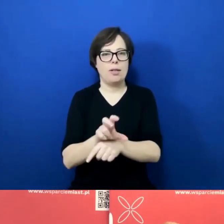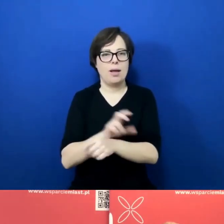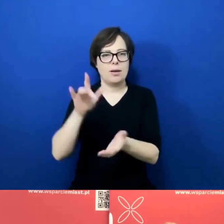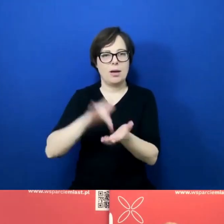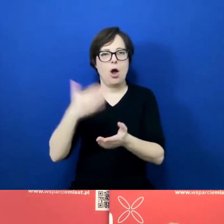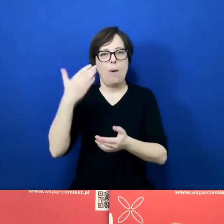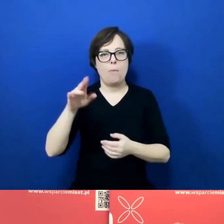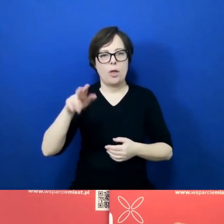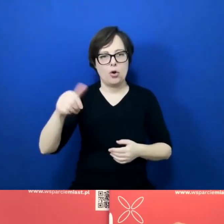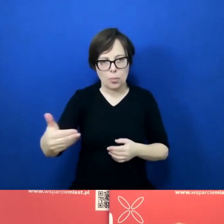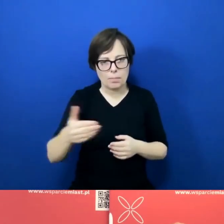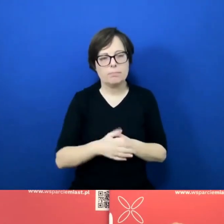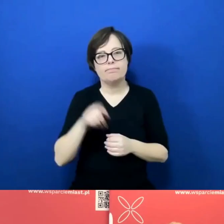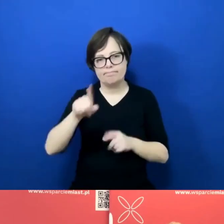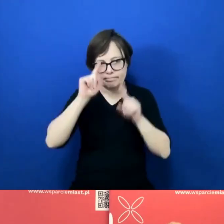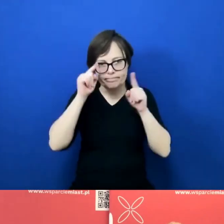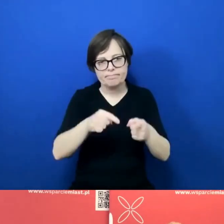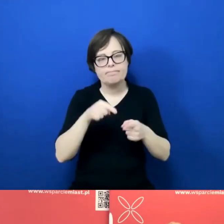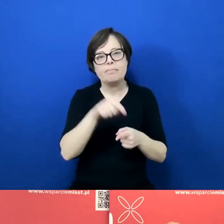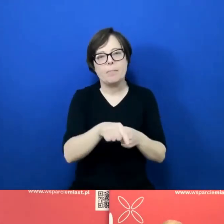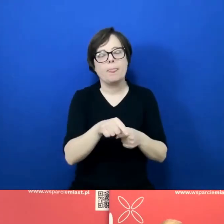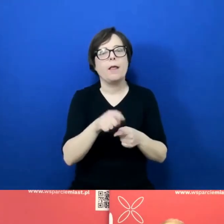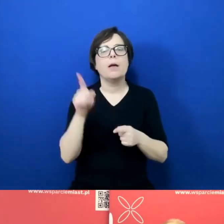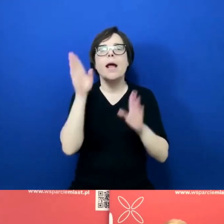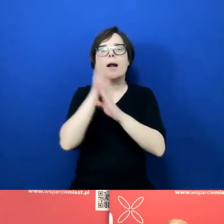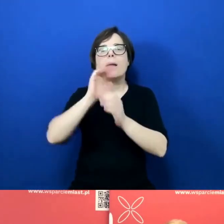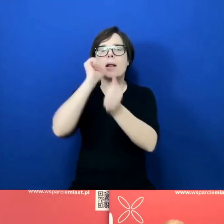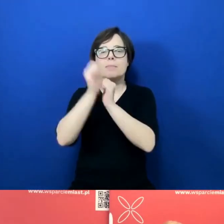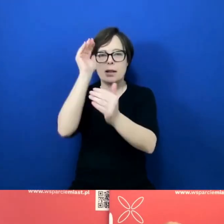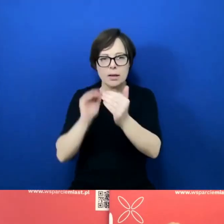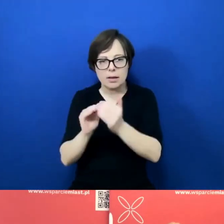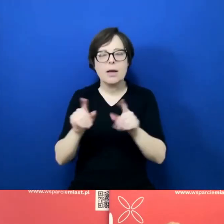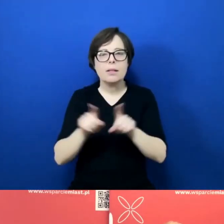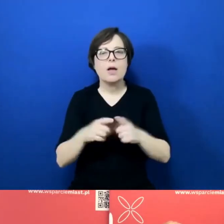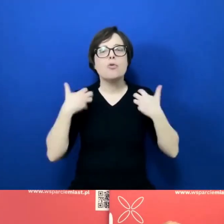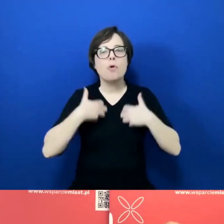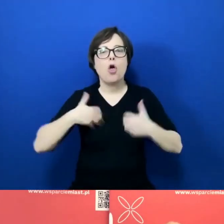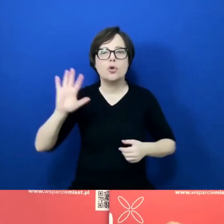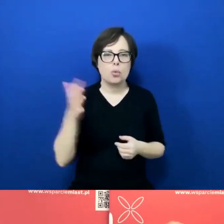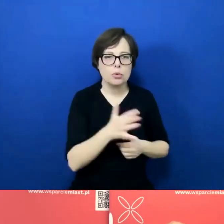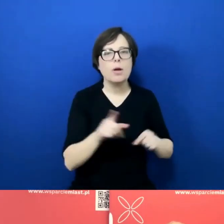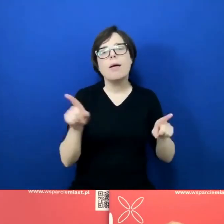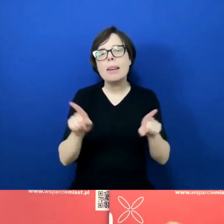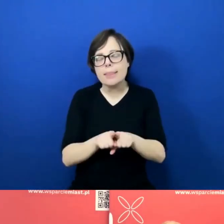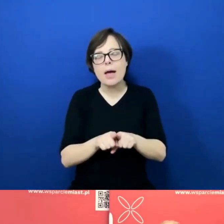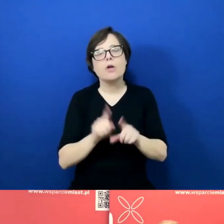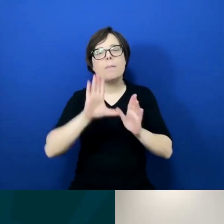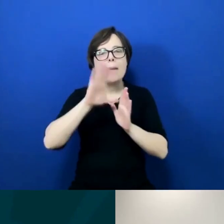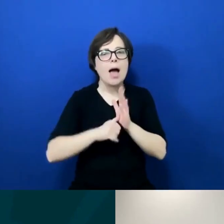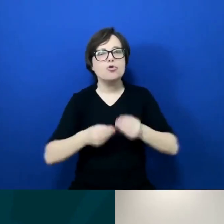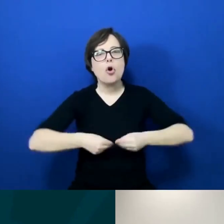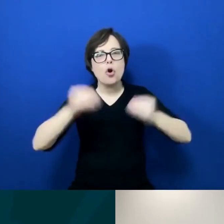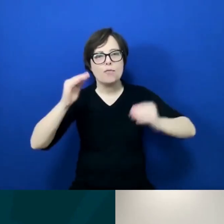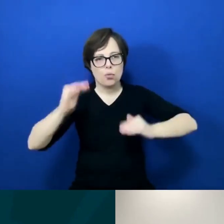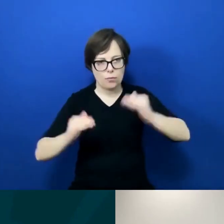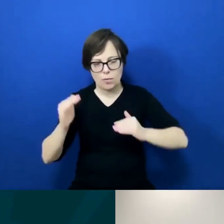University, graduate, and he's specialist in urban planning focused on increasing climate resilience,